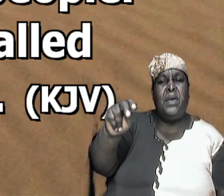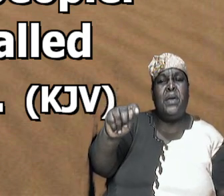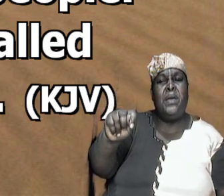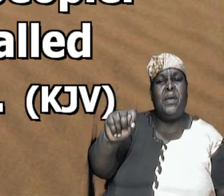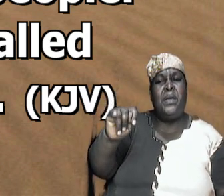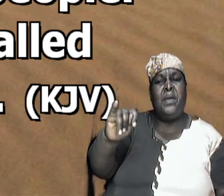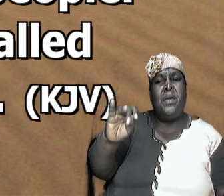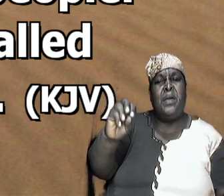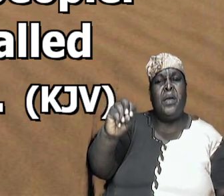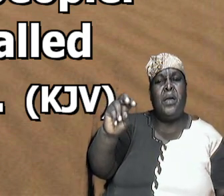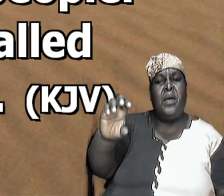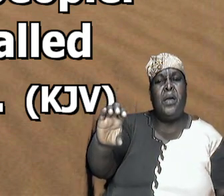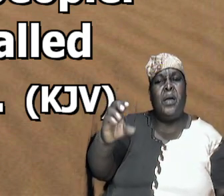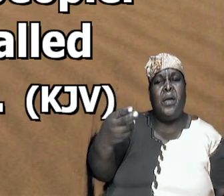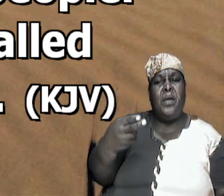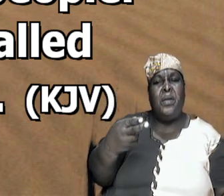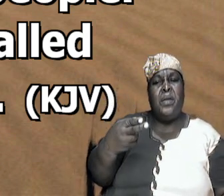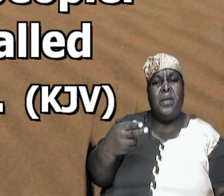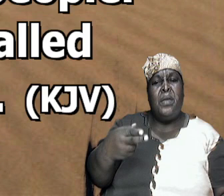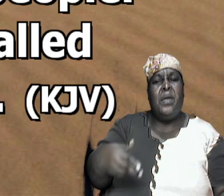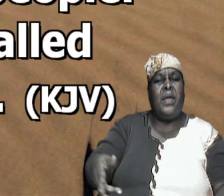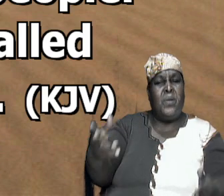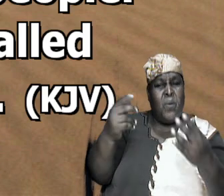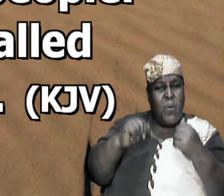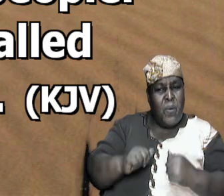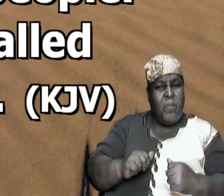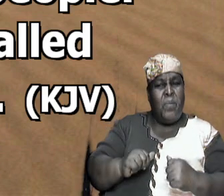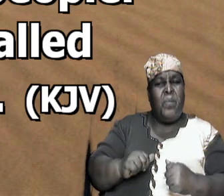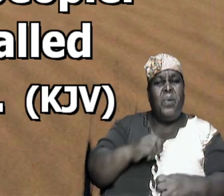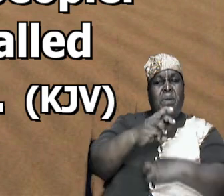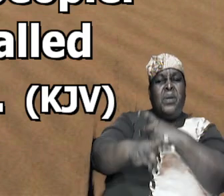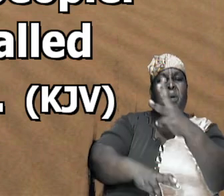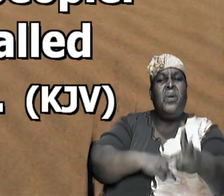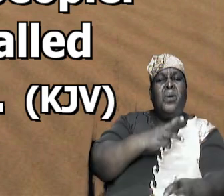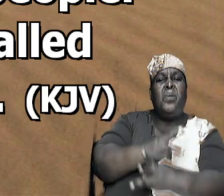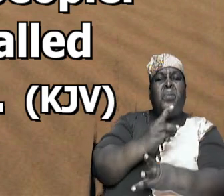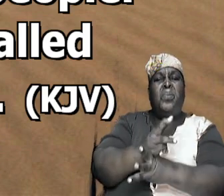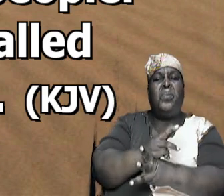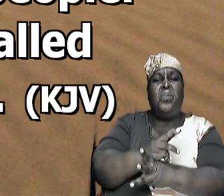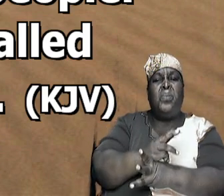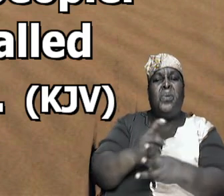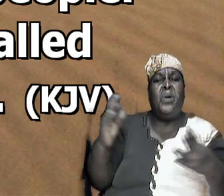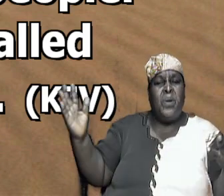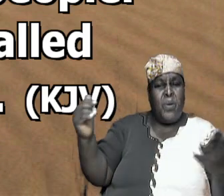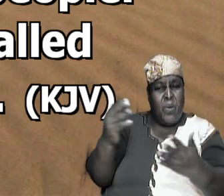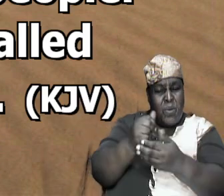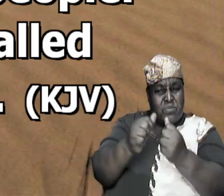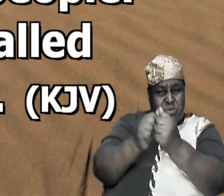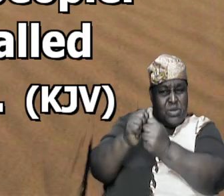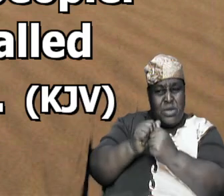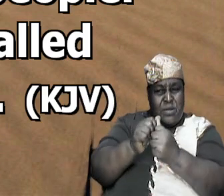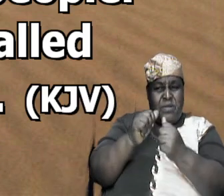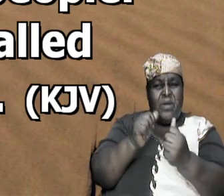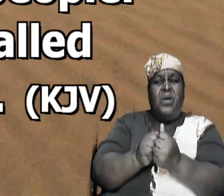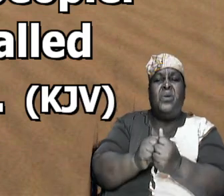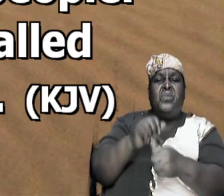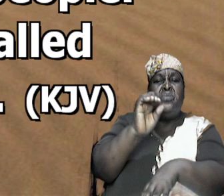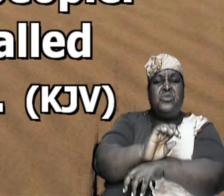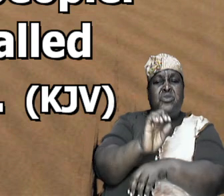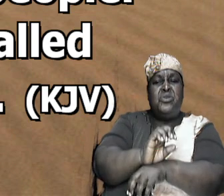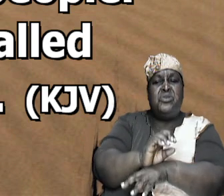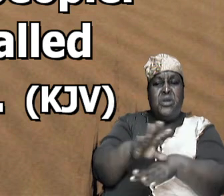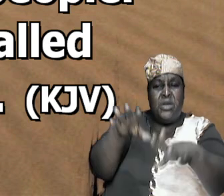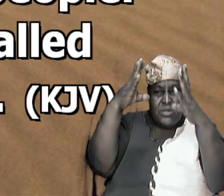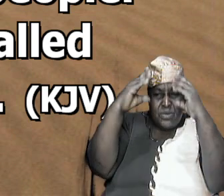Antioch. And it came to pass that a whole year they assembled themselves with the church and taught